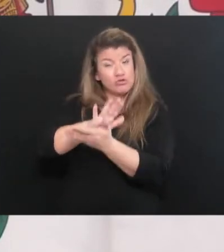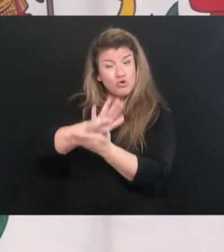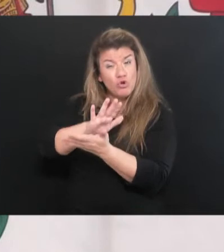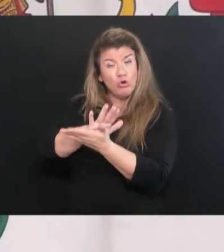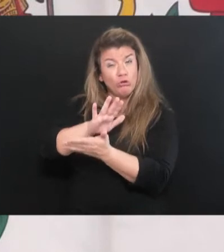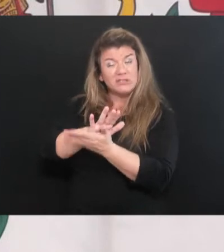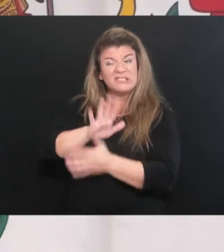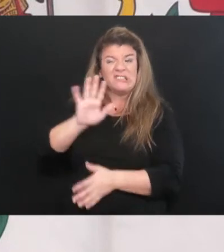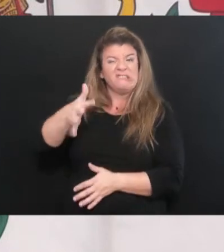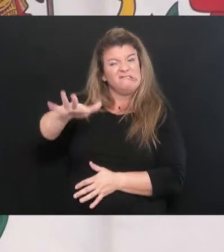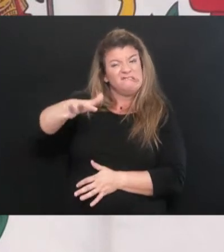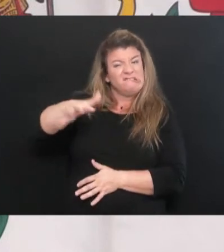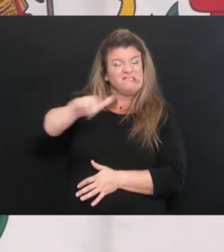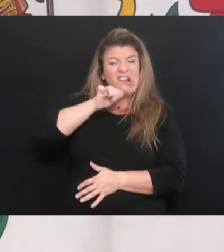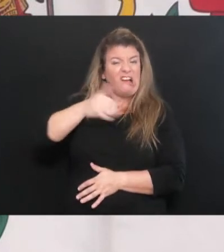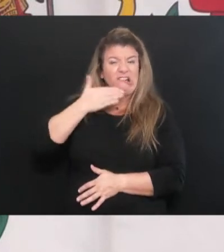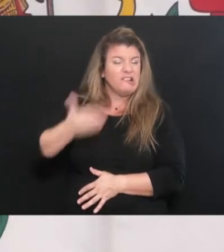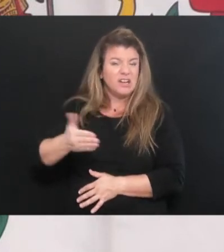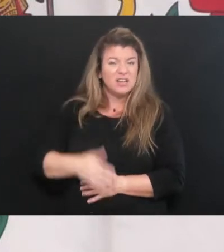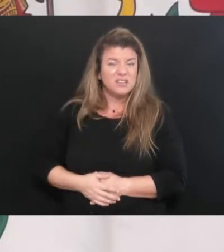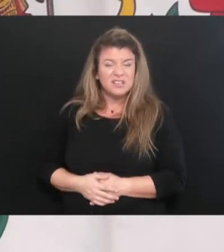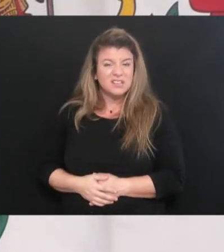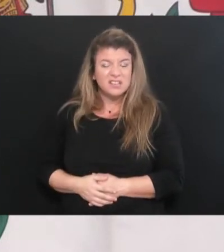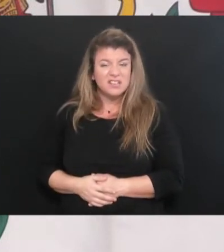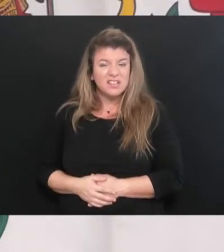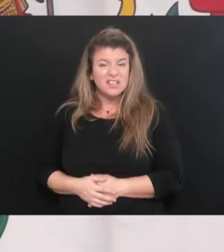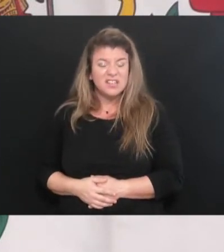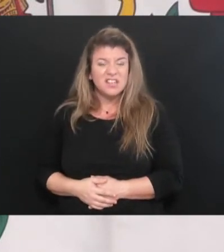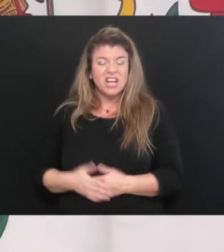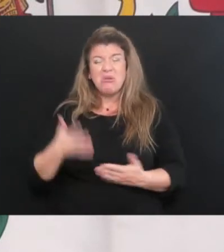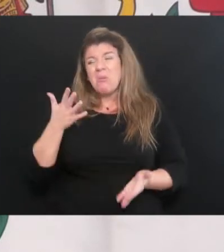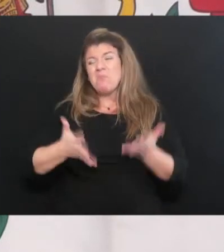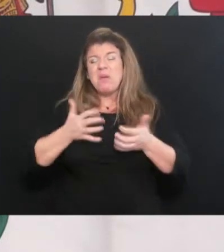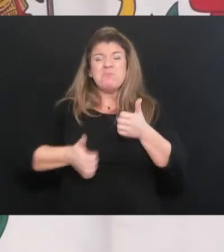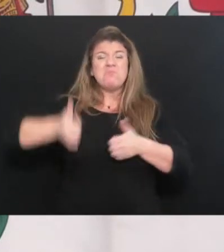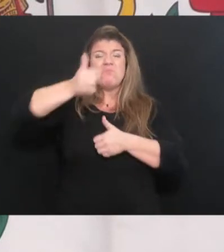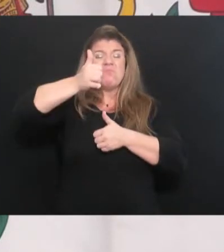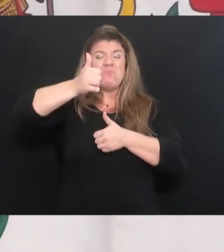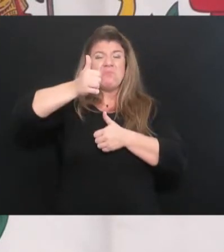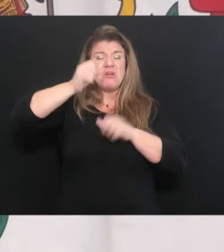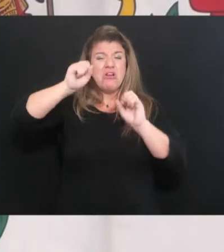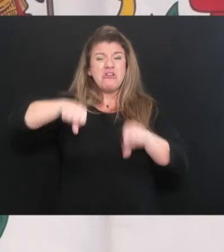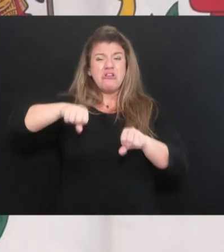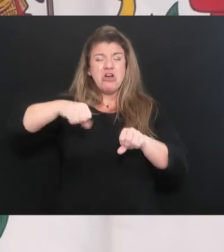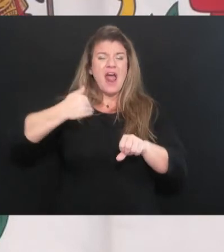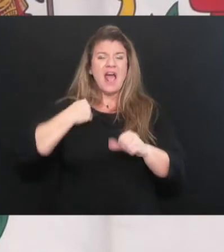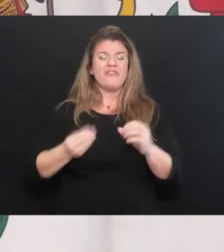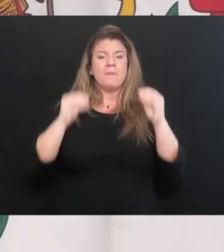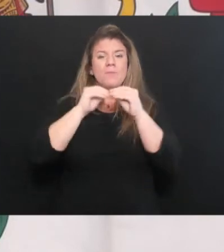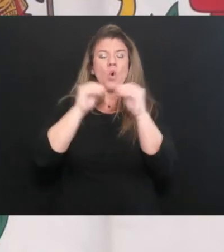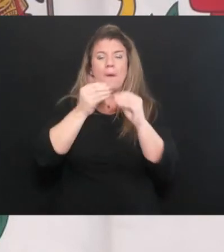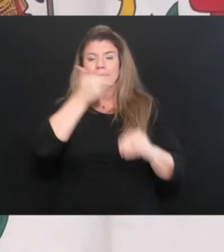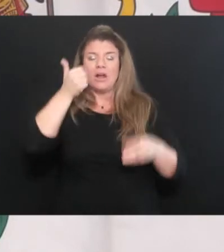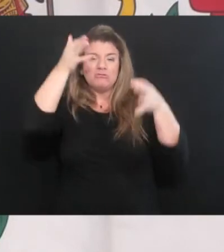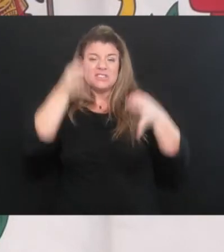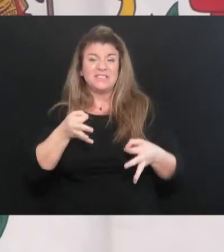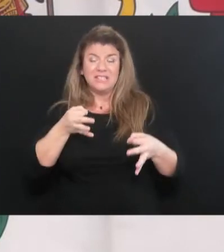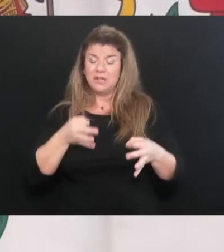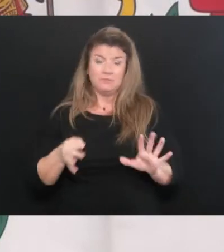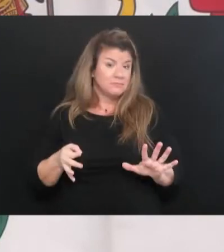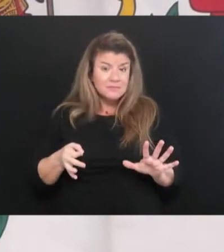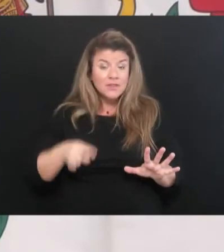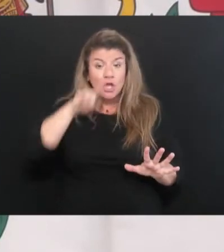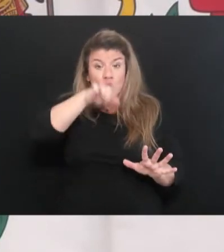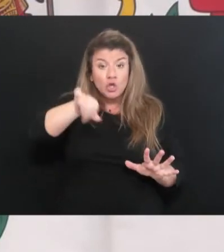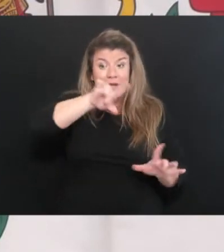any good, you know, and you know, or maybe the administrative people could be coming up with a whole lot better decisions, you need to go to a